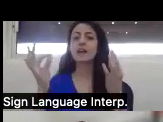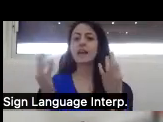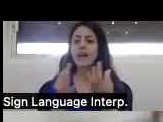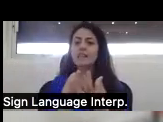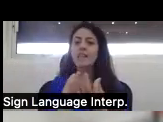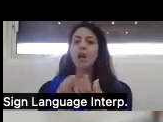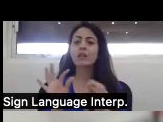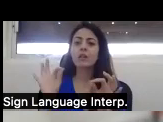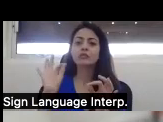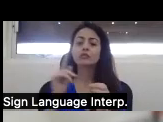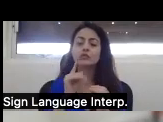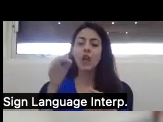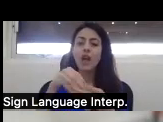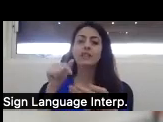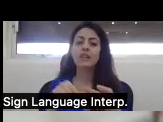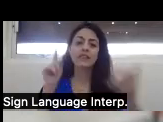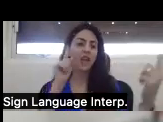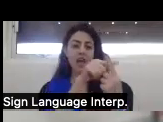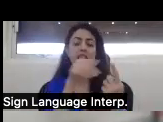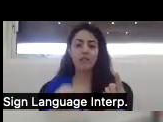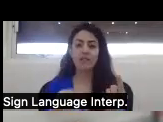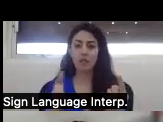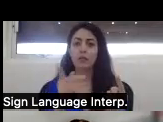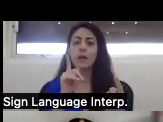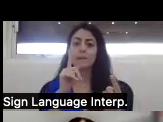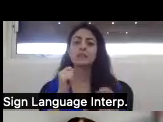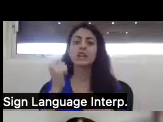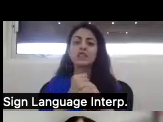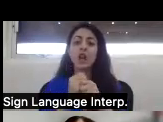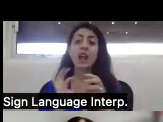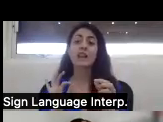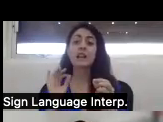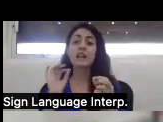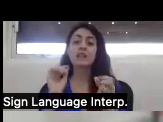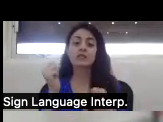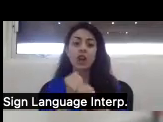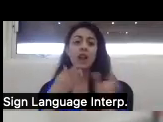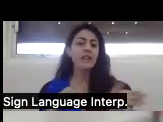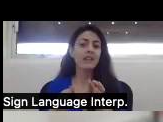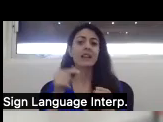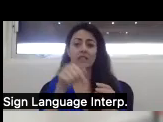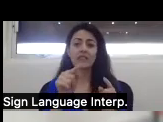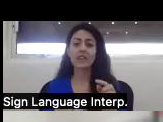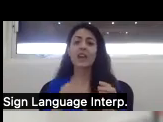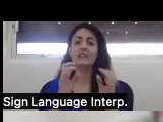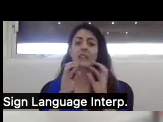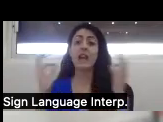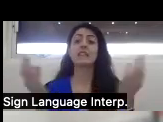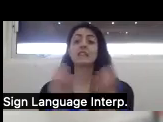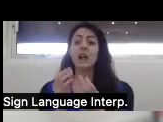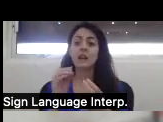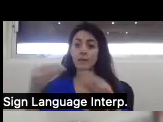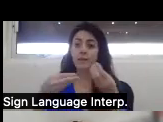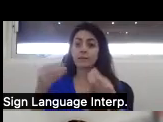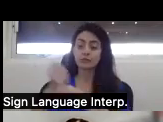bottlenecks. So let me just give you some of the key social indicators of Jordan for those of you who do not know Jordan. Jordanians living under the